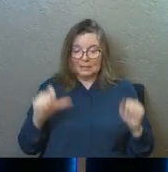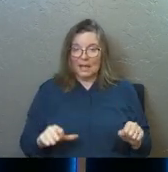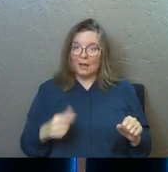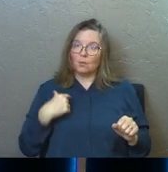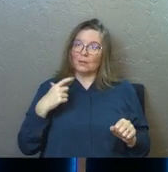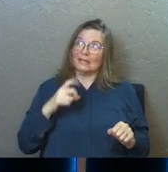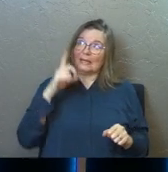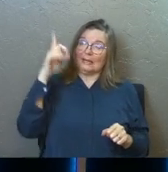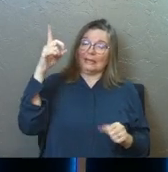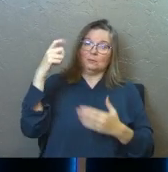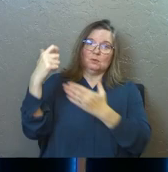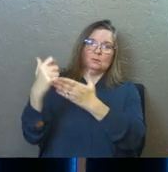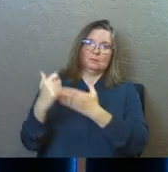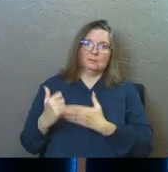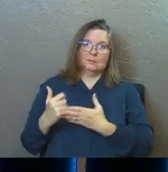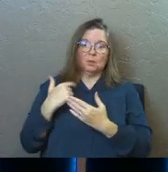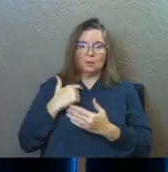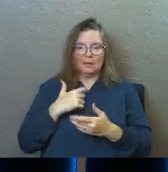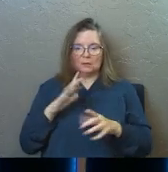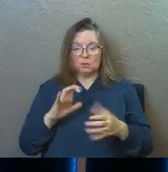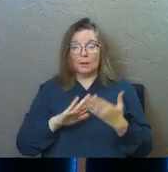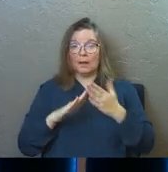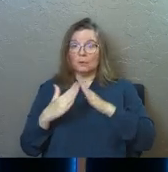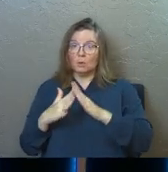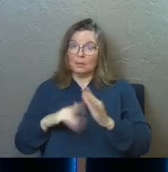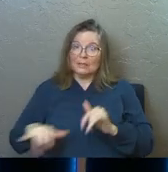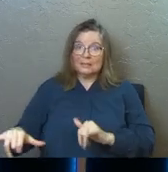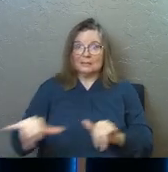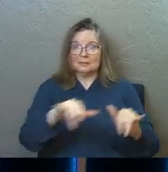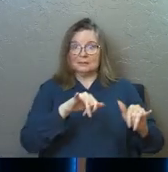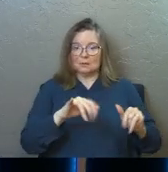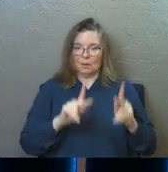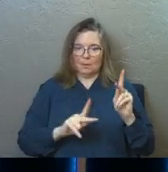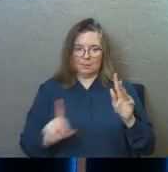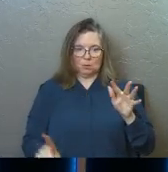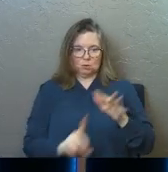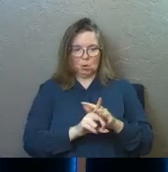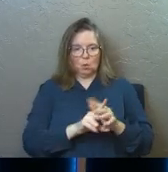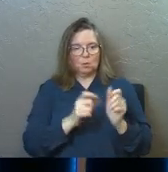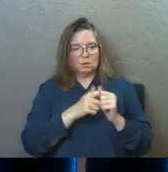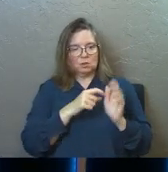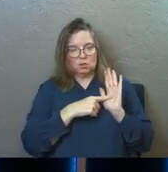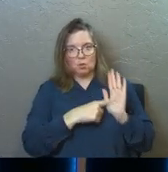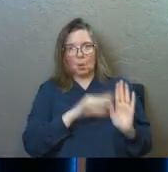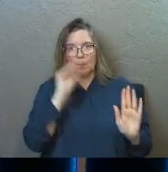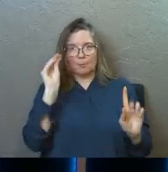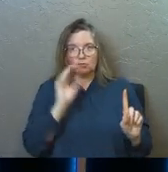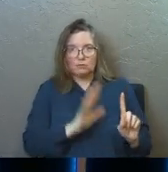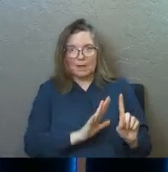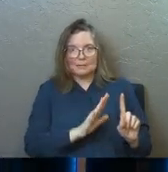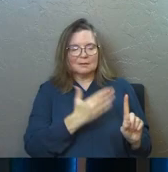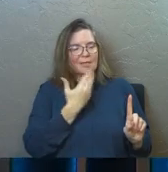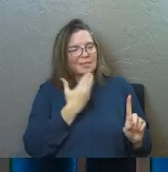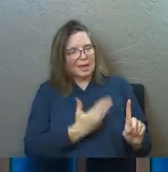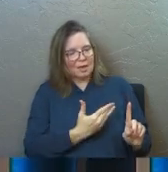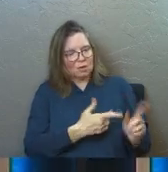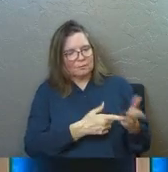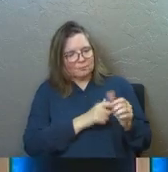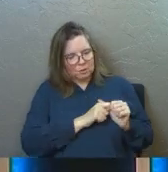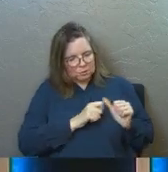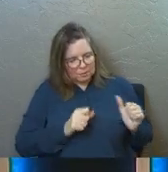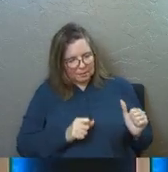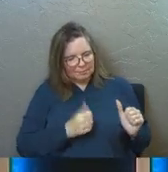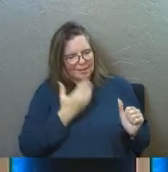can, but we need him. So we got to do that in our communities. When people show up, we show them grace. You say, hey, thank you for being